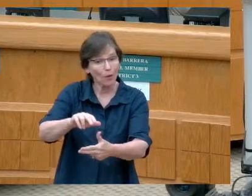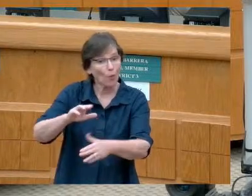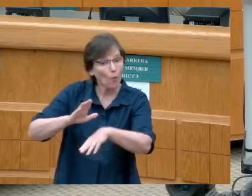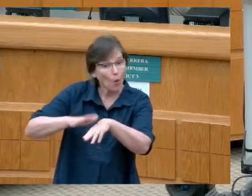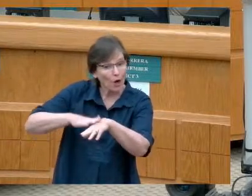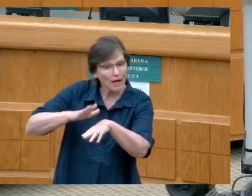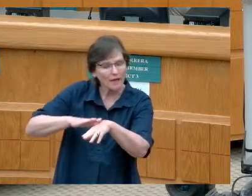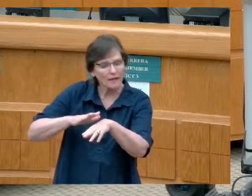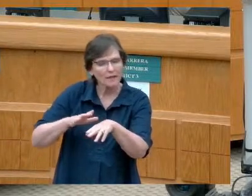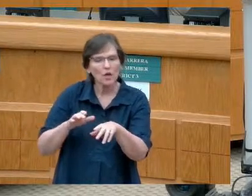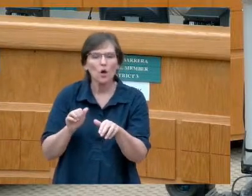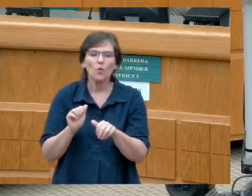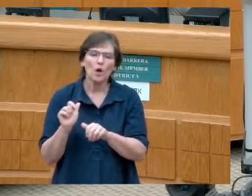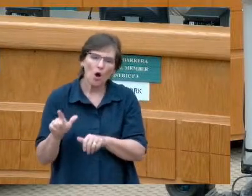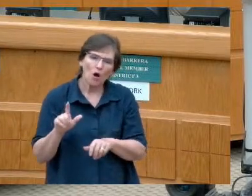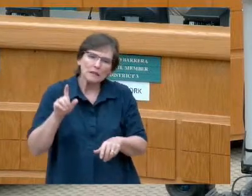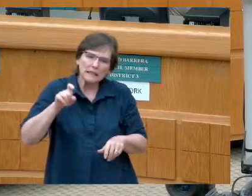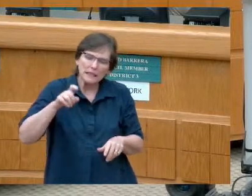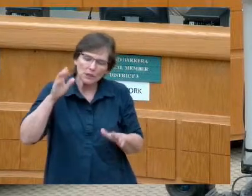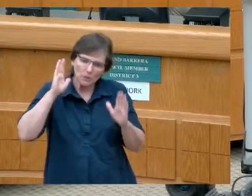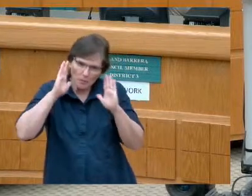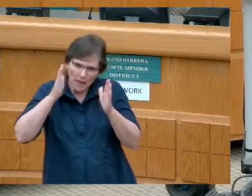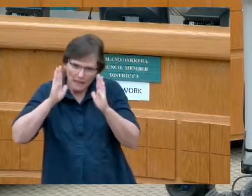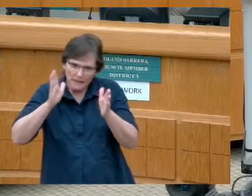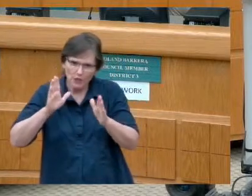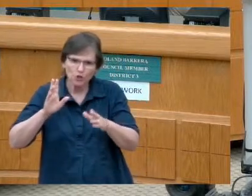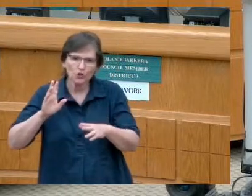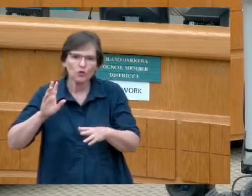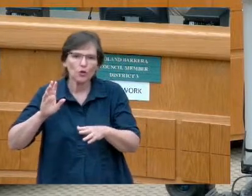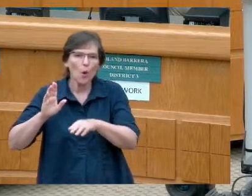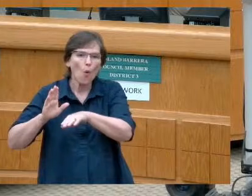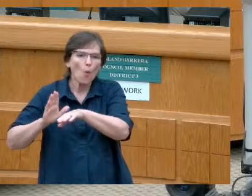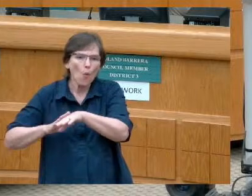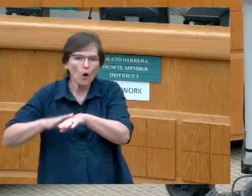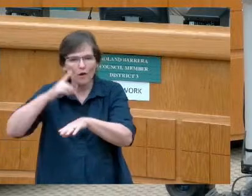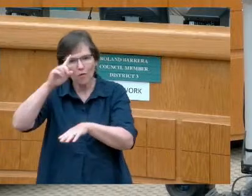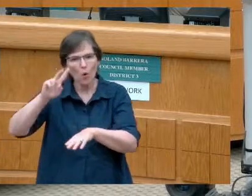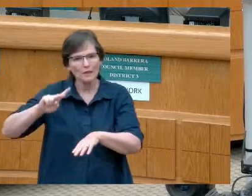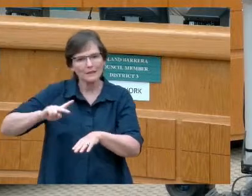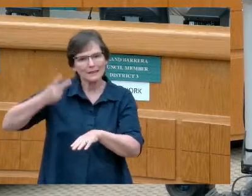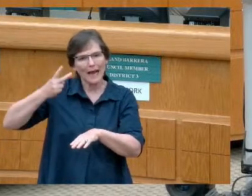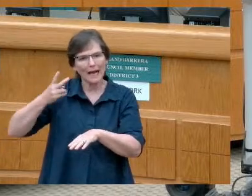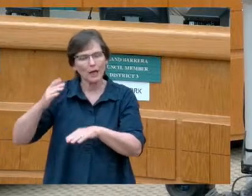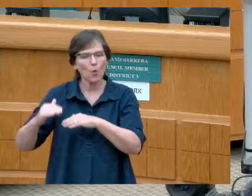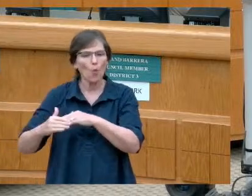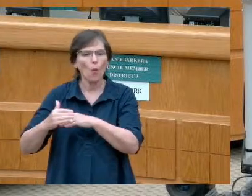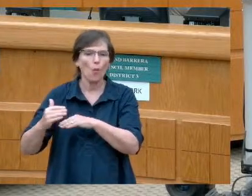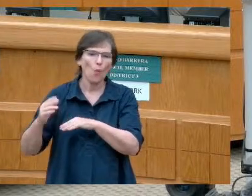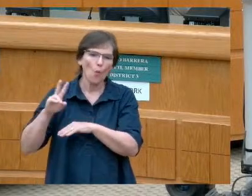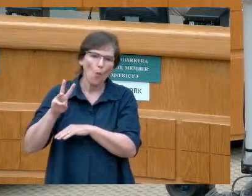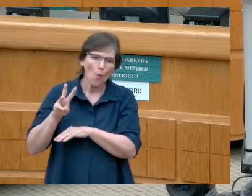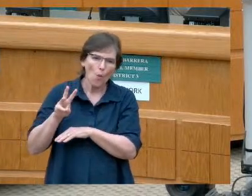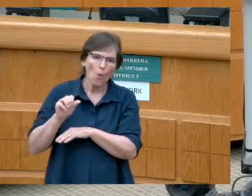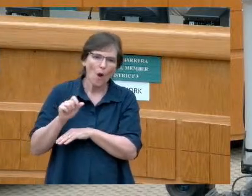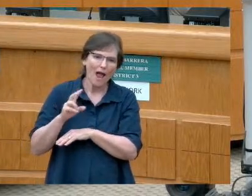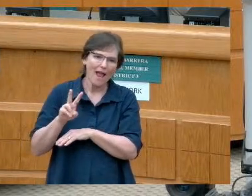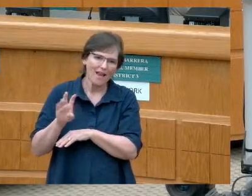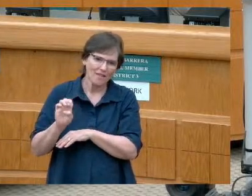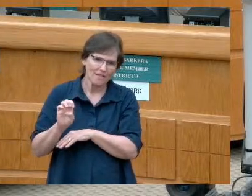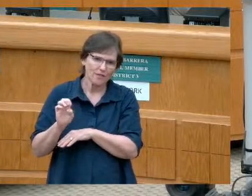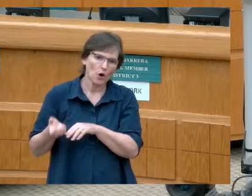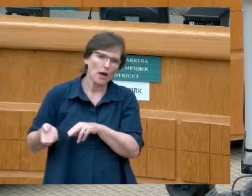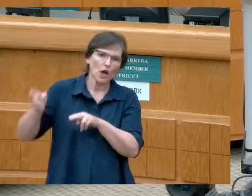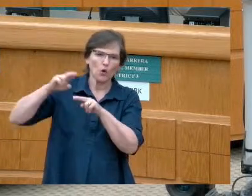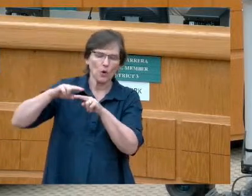COVID-19. In preparations for a storm, we board up our homes, we use sandbags to keep water from coming inside,